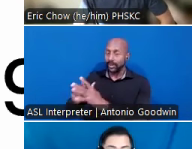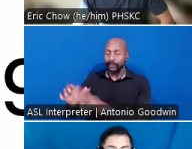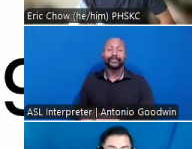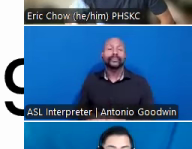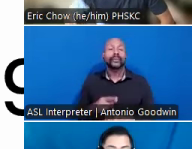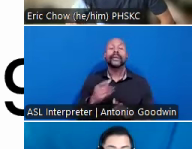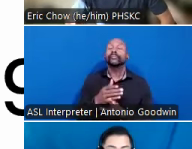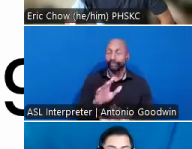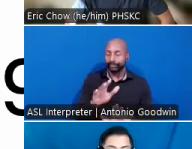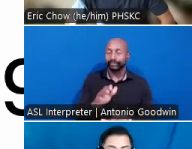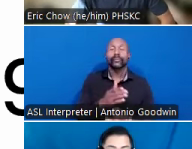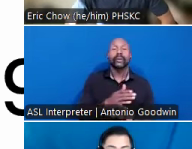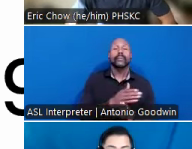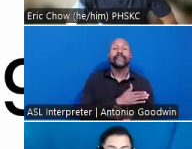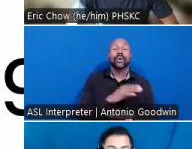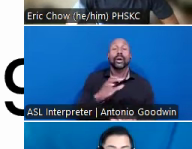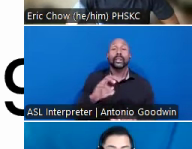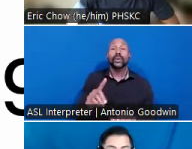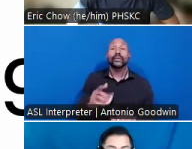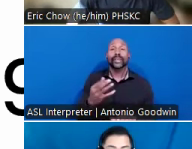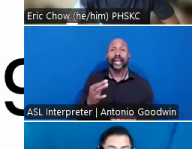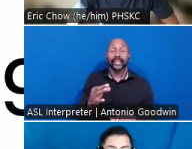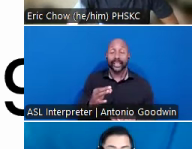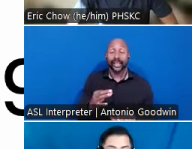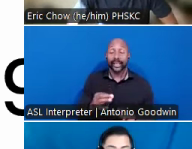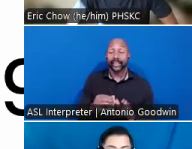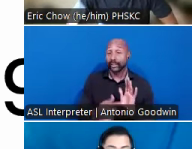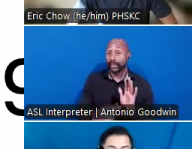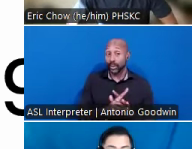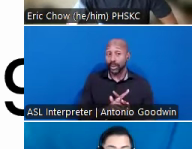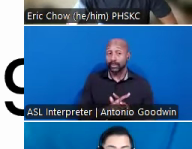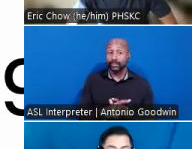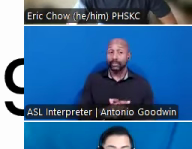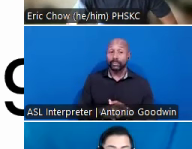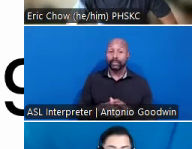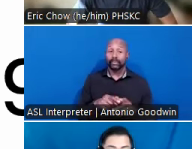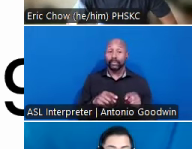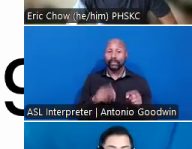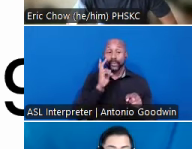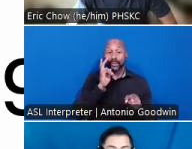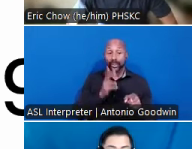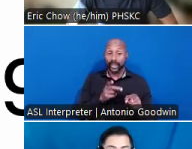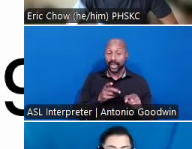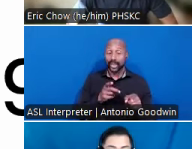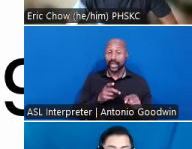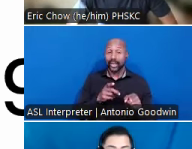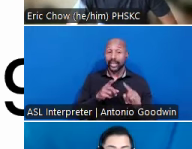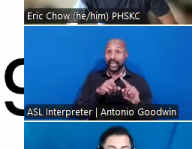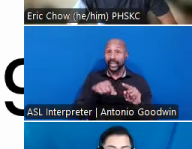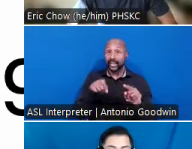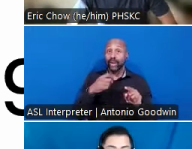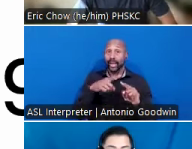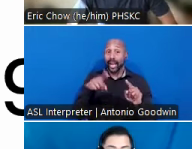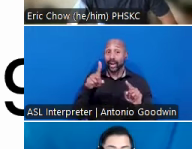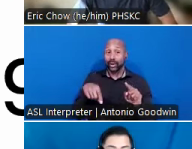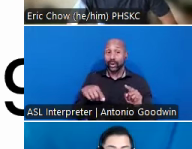arrow, we considered this level of respiratory illness hospitalizations to be really severe. So that